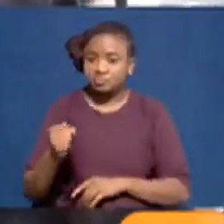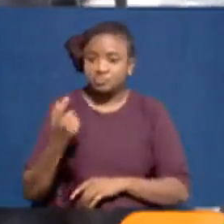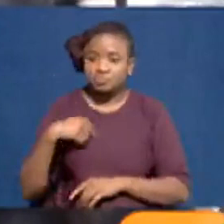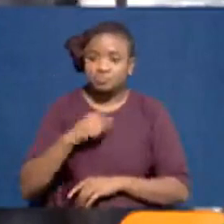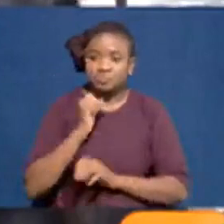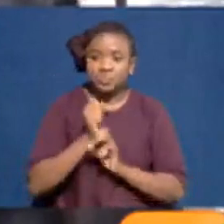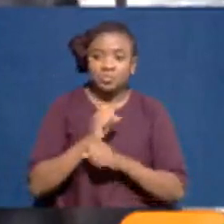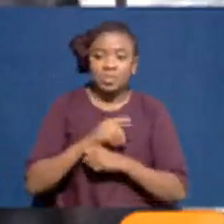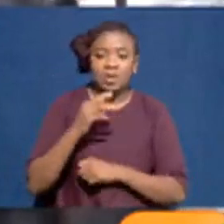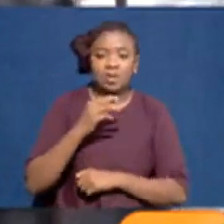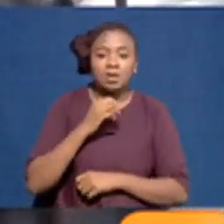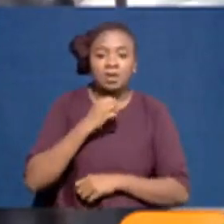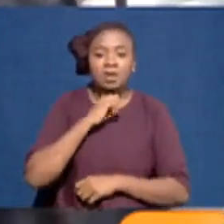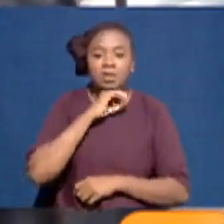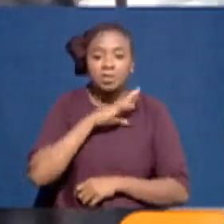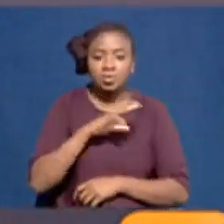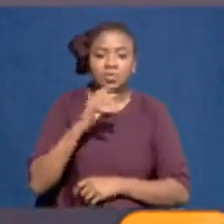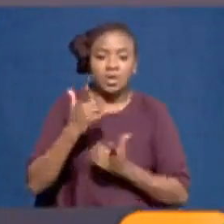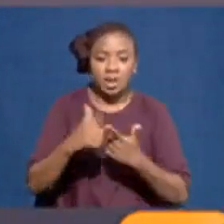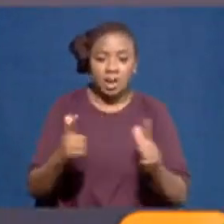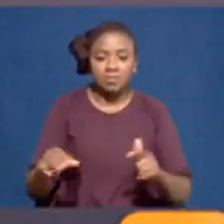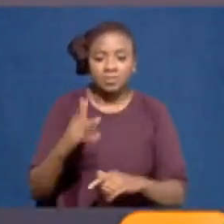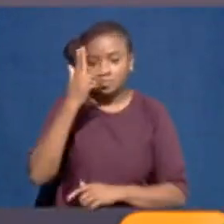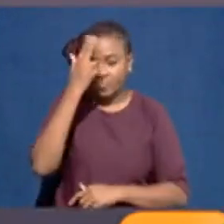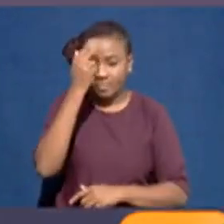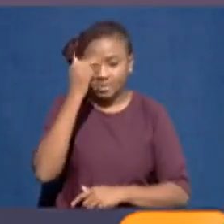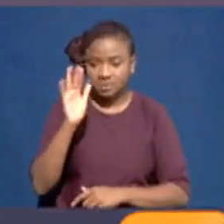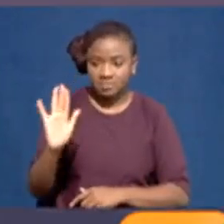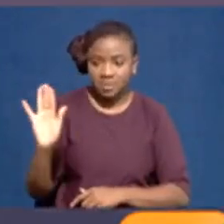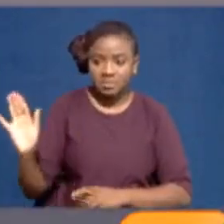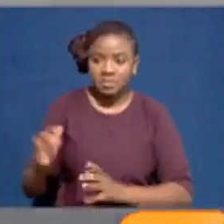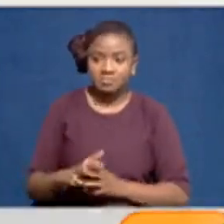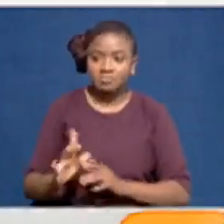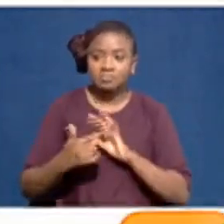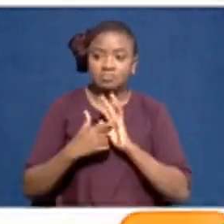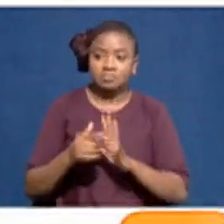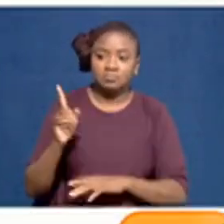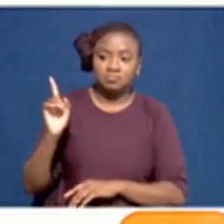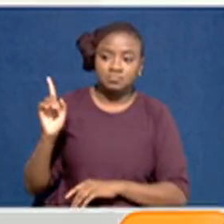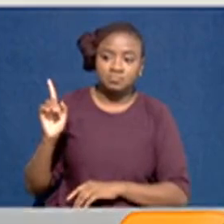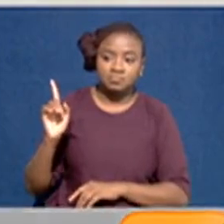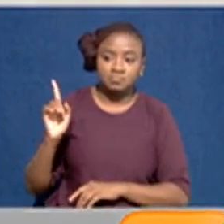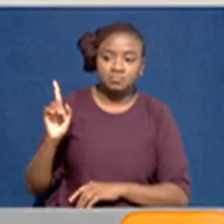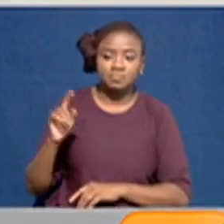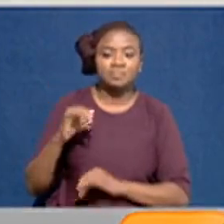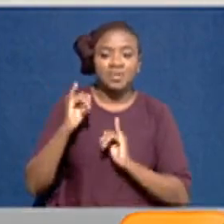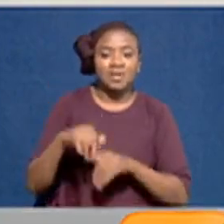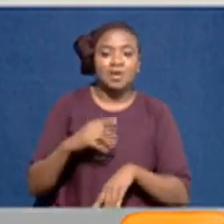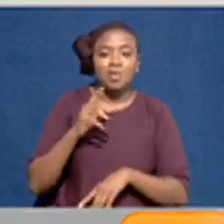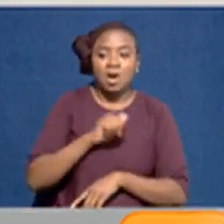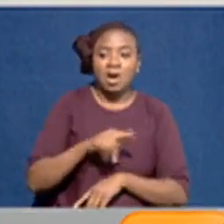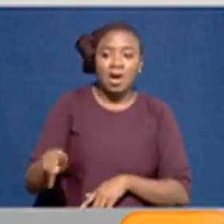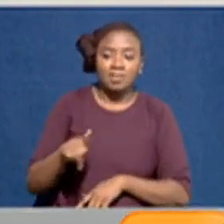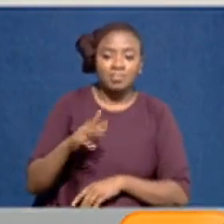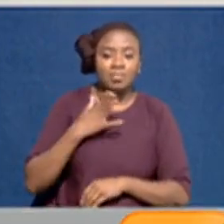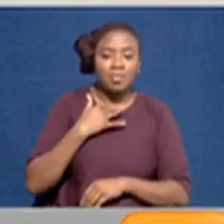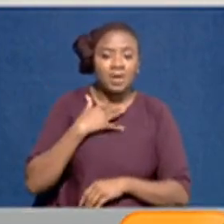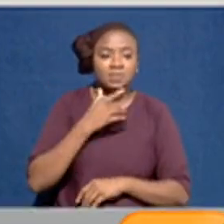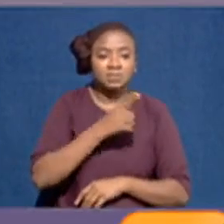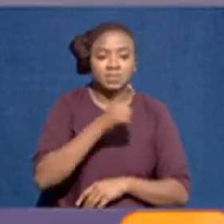produce the audios in Maasai language. In addition, Digicow has come up with Ndume, a mean application targeting veterinary